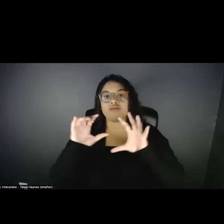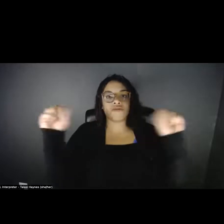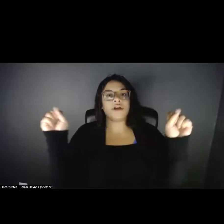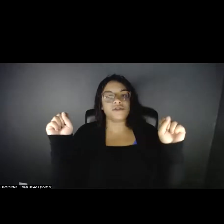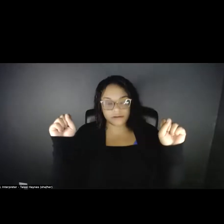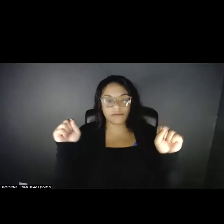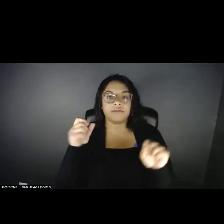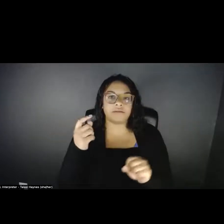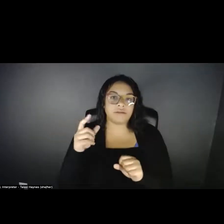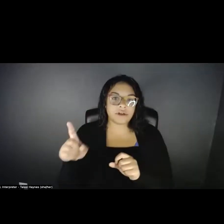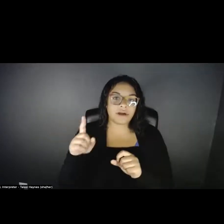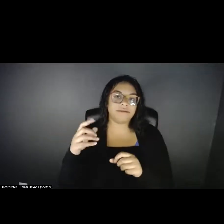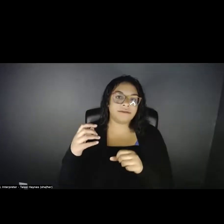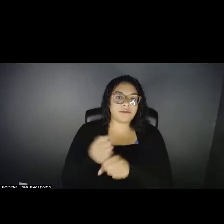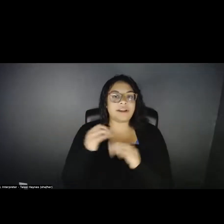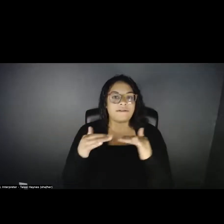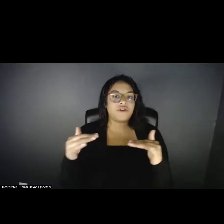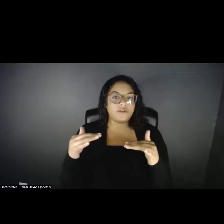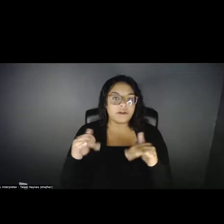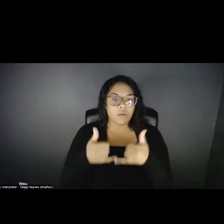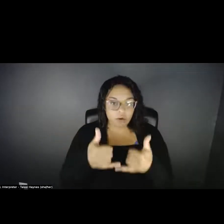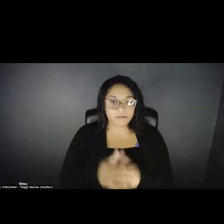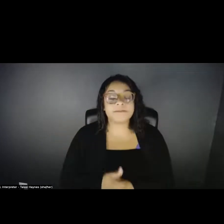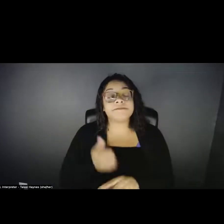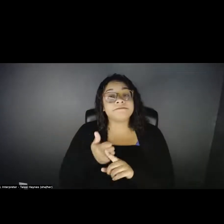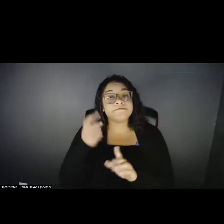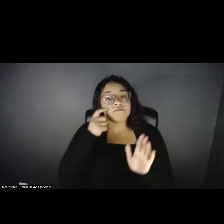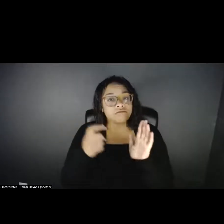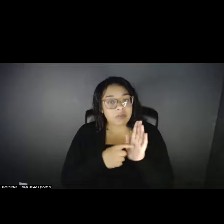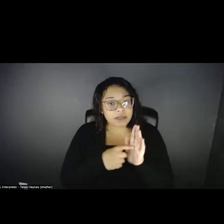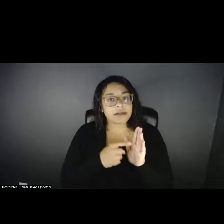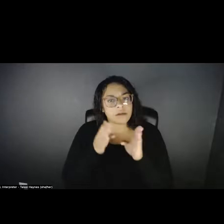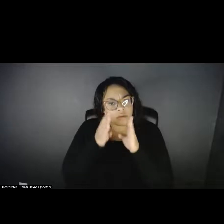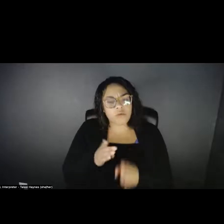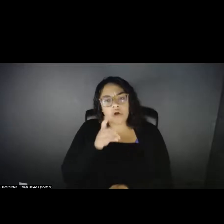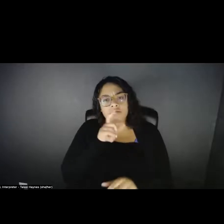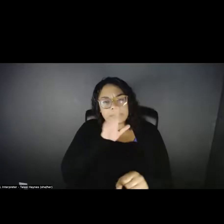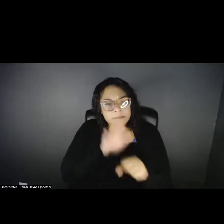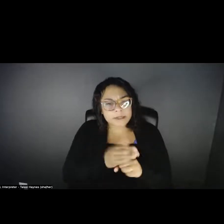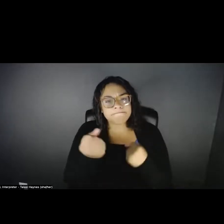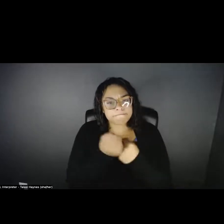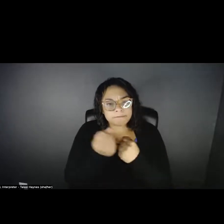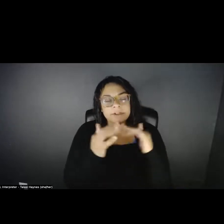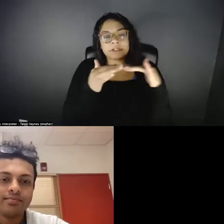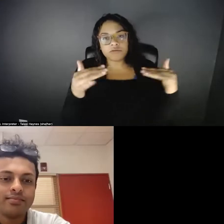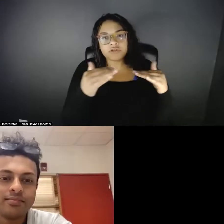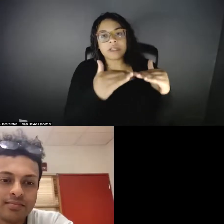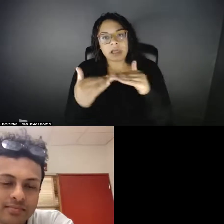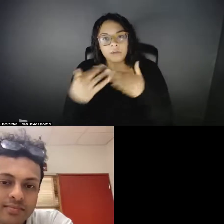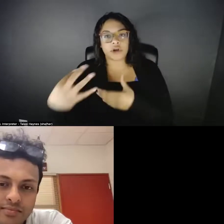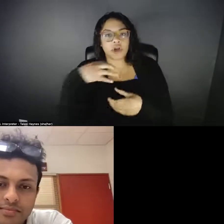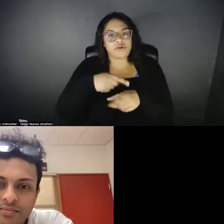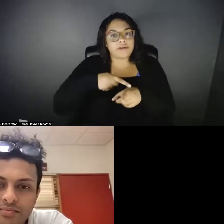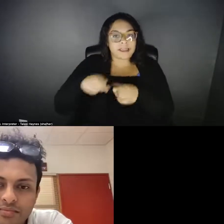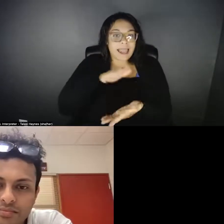One Diversity Awards. He is recognized as an individual committed to fostering diversity and equity and inclusion in academia